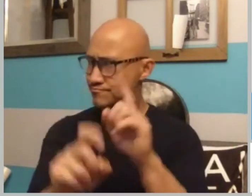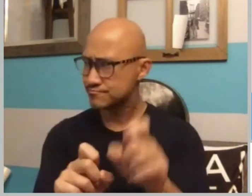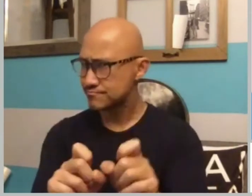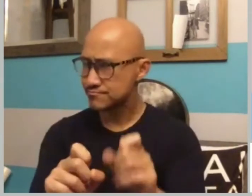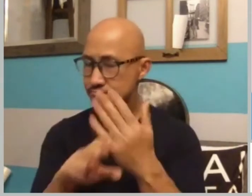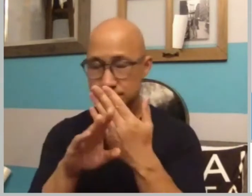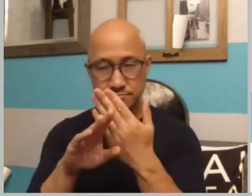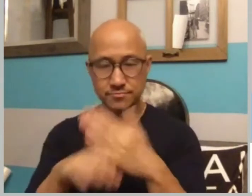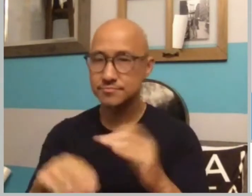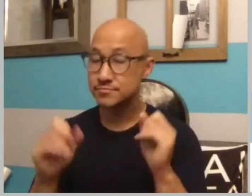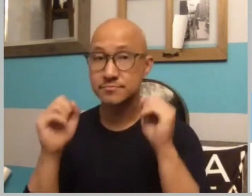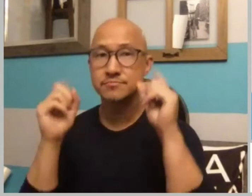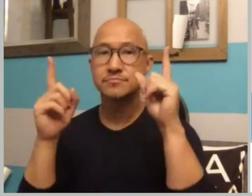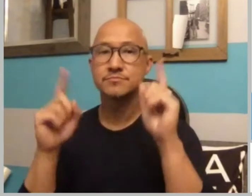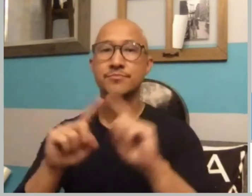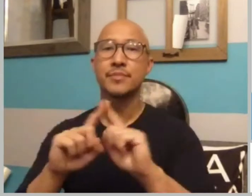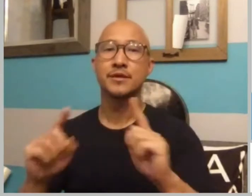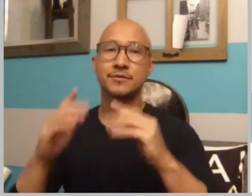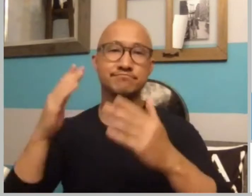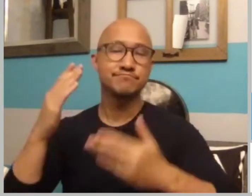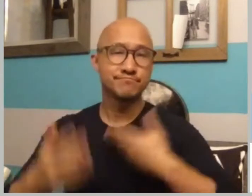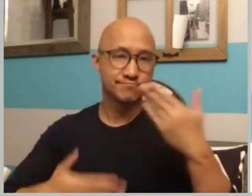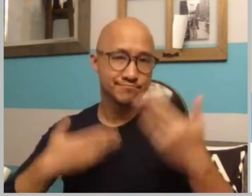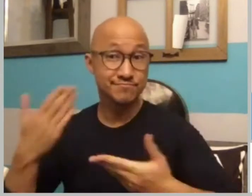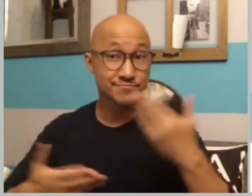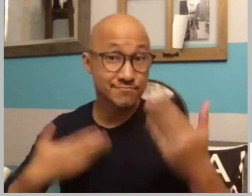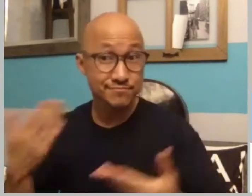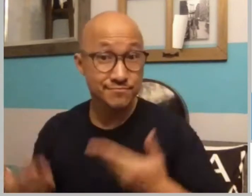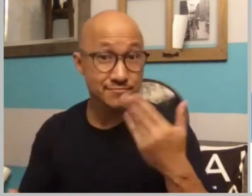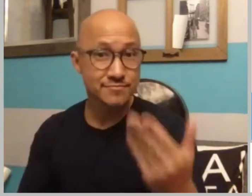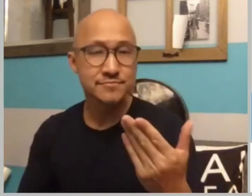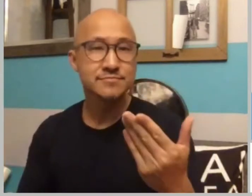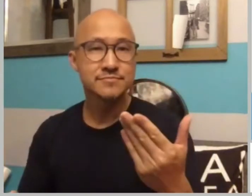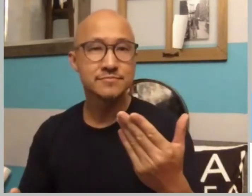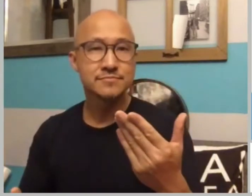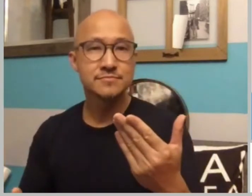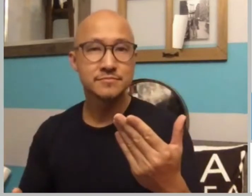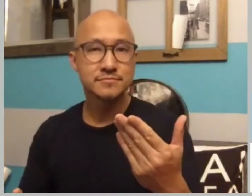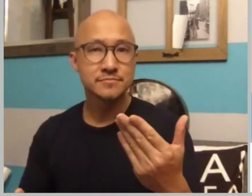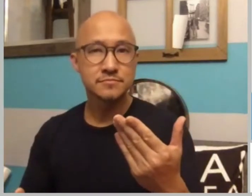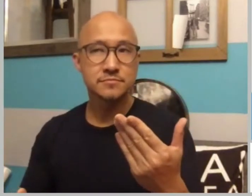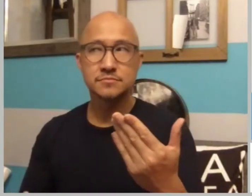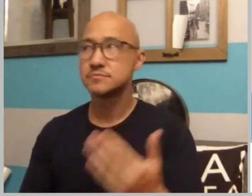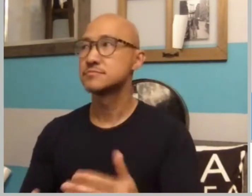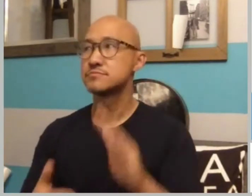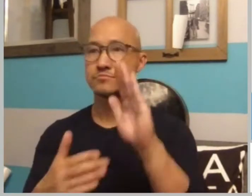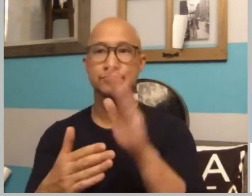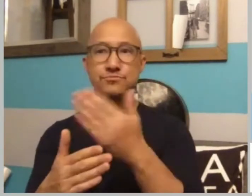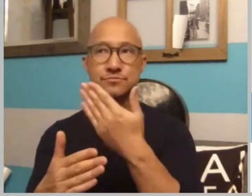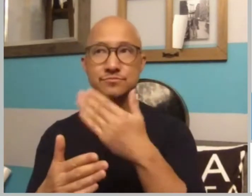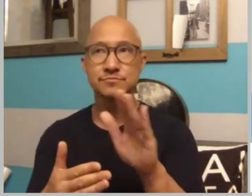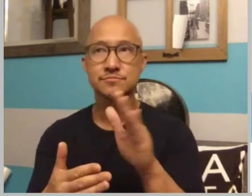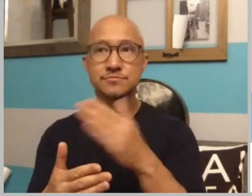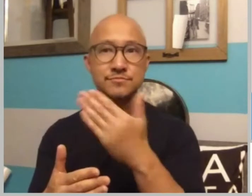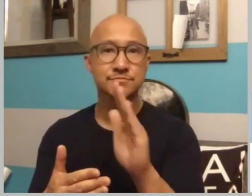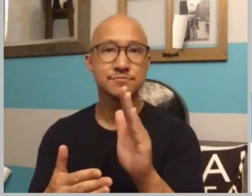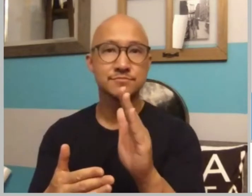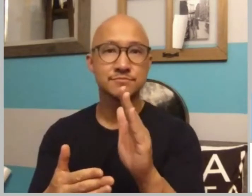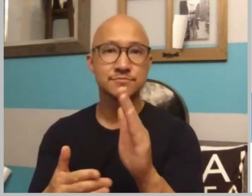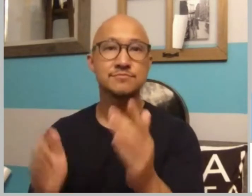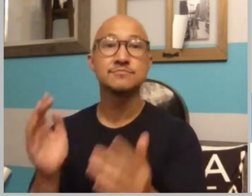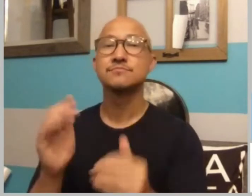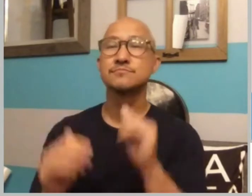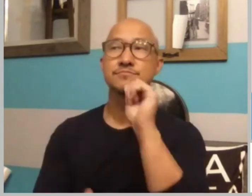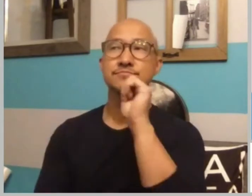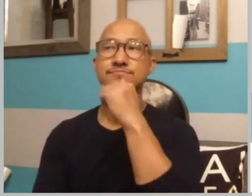He says, but rejoice. And so as far as you share in Christ's sufferings, that you may also rejoice and be glad when his